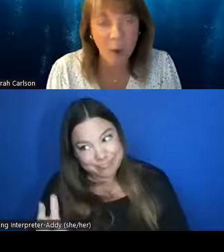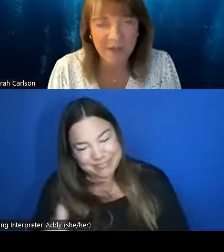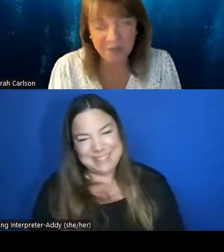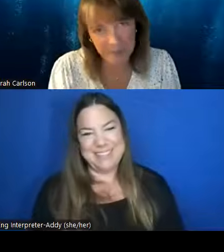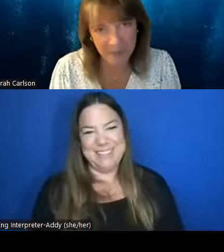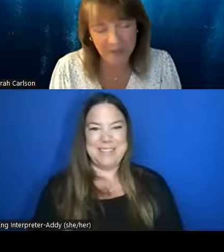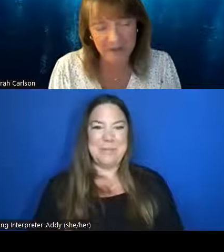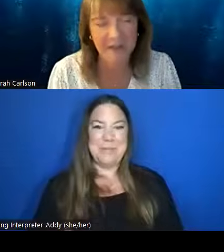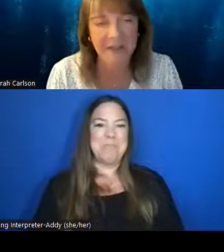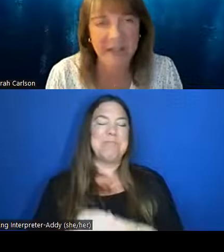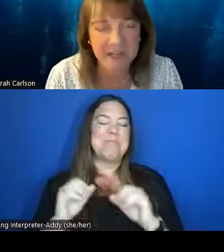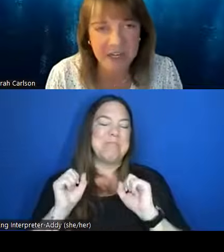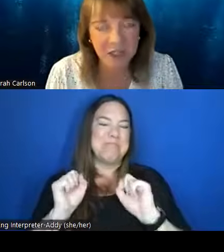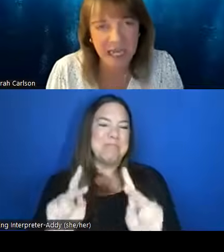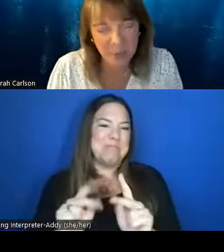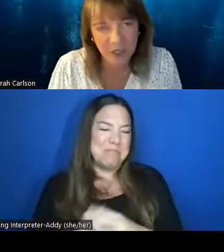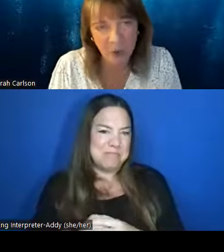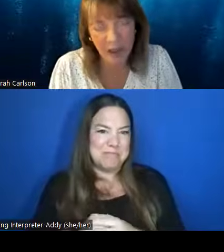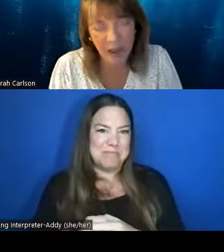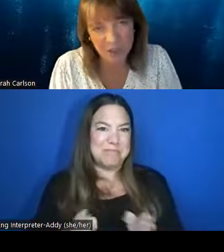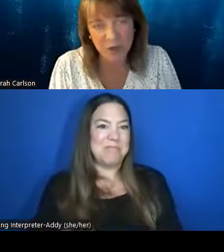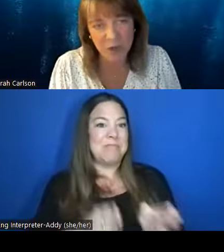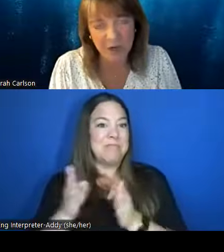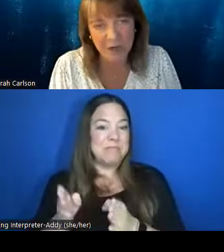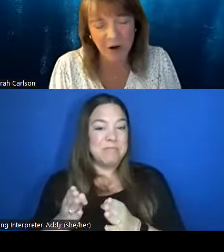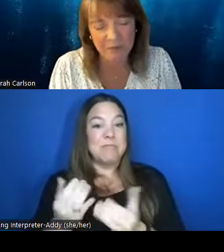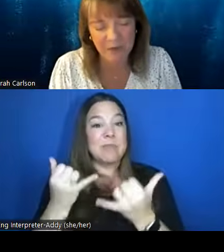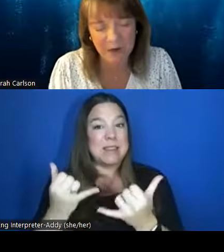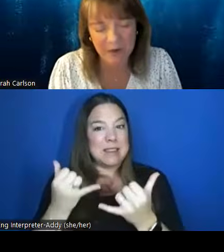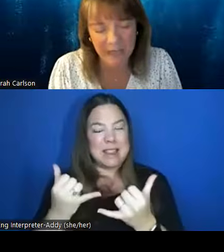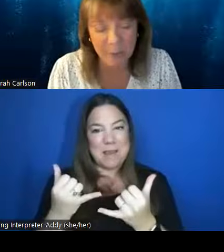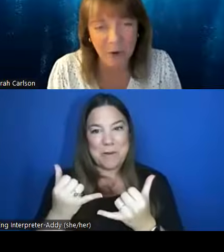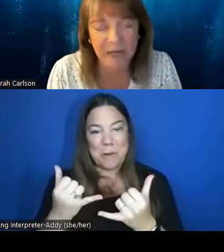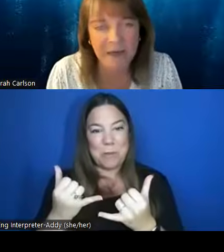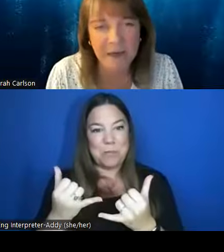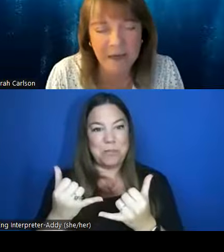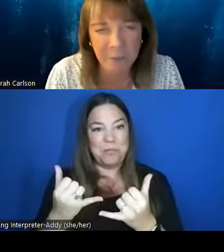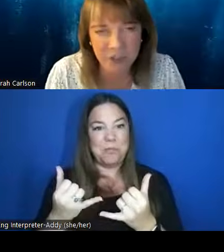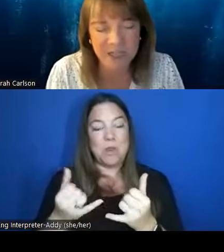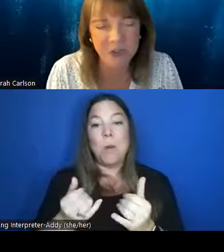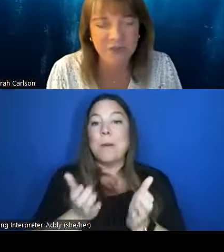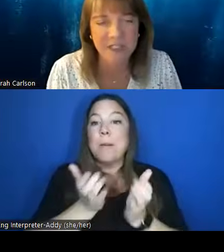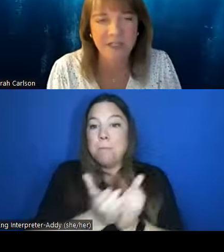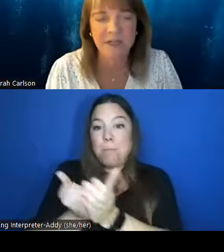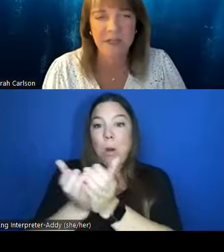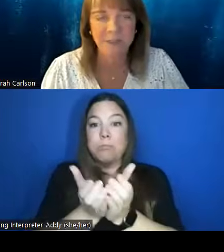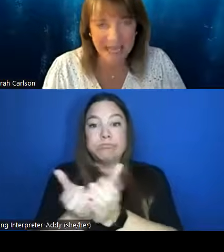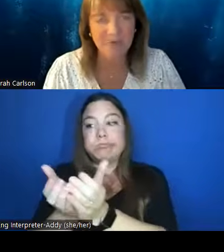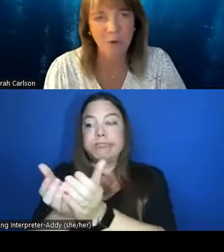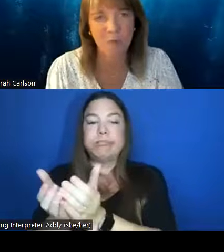Working away from the excavation camp, we'd go out to our catamaran, which again served as